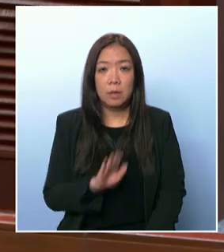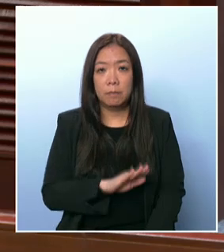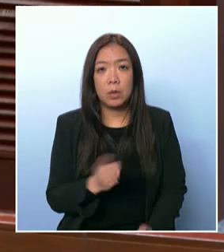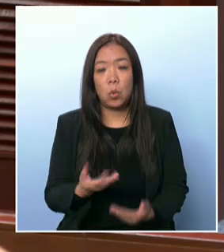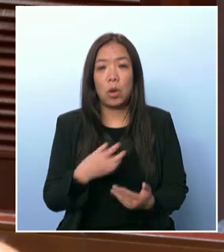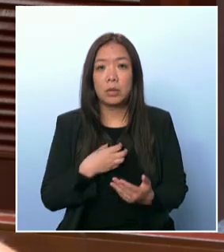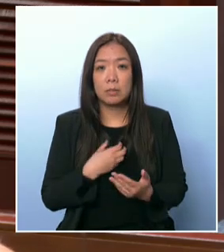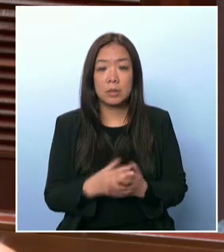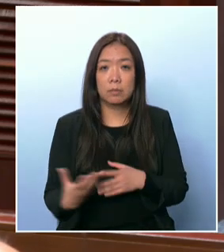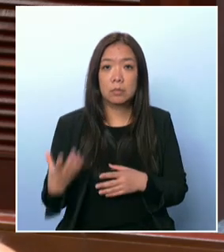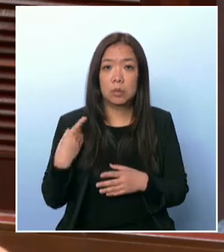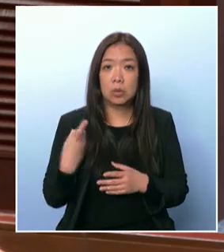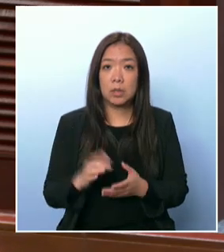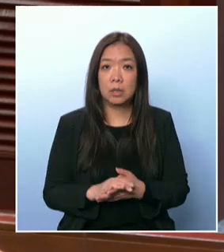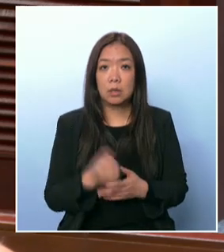this proposal.